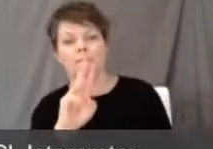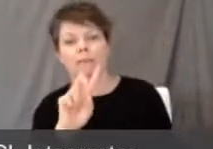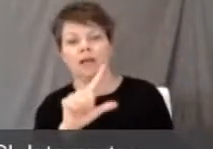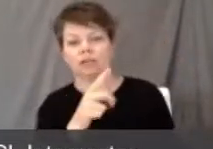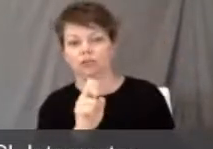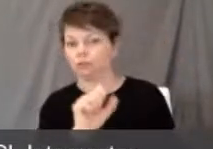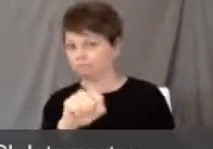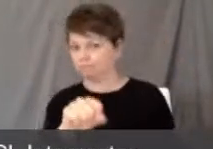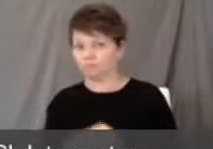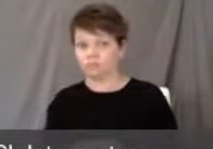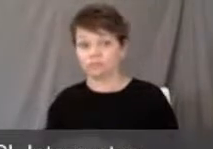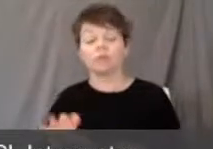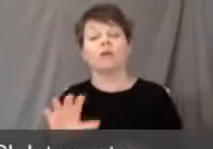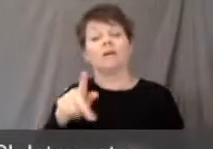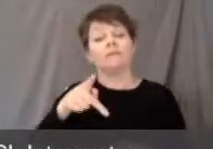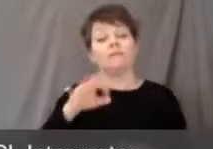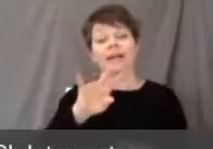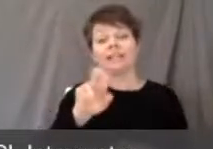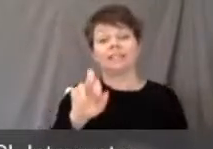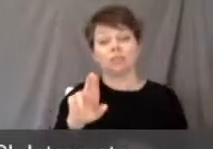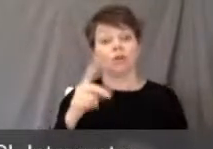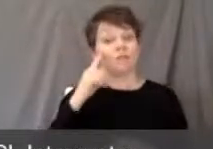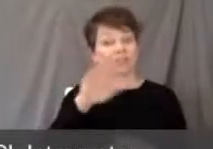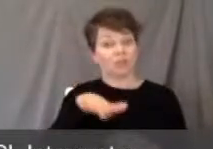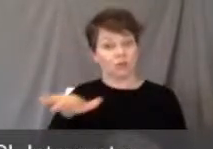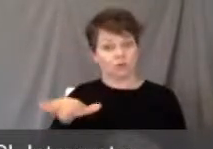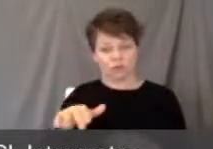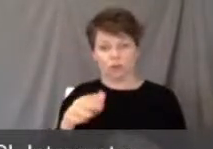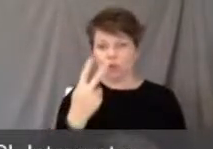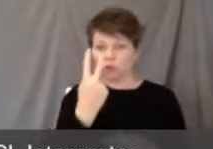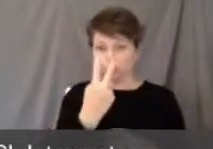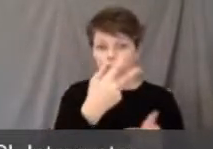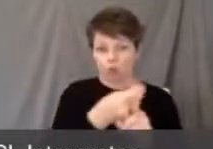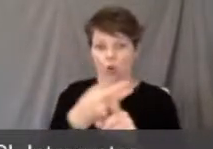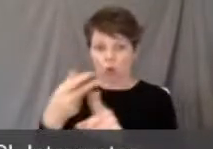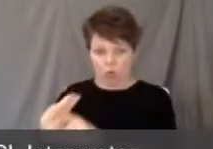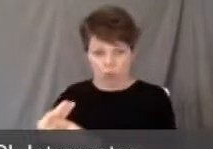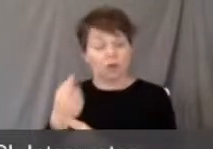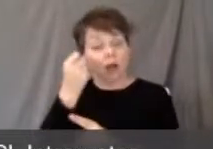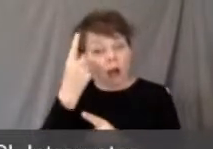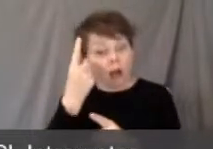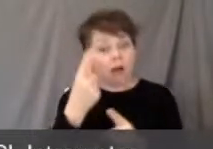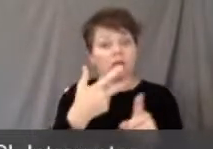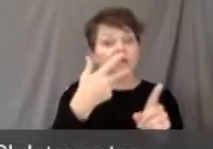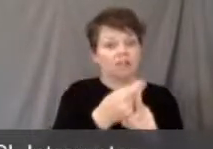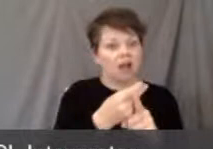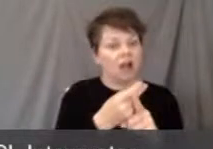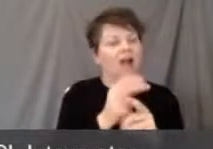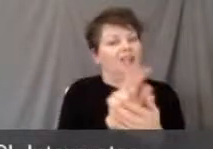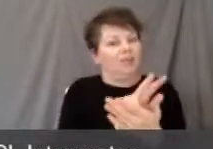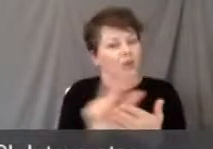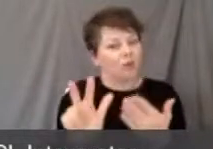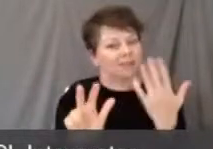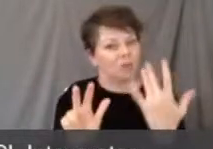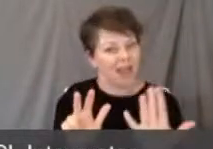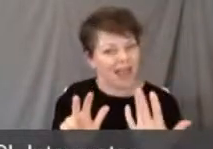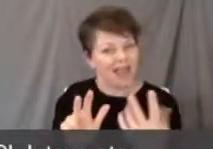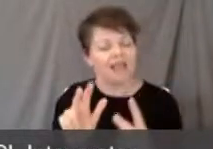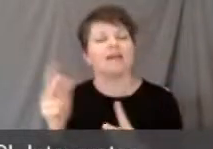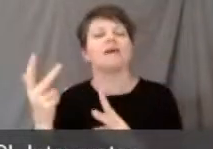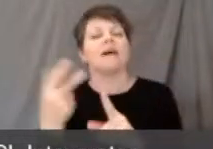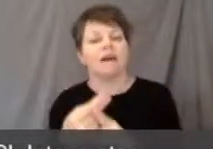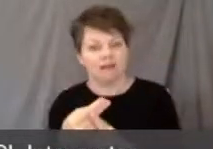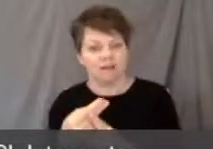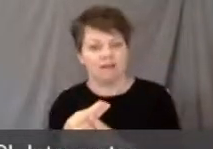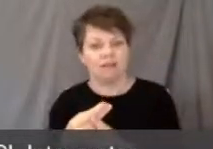the Pfizer vaccine, it's a 2-dose series and they're 21 days apart. We do try to do them as close to 3 weeks as possible, but you can do it a little bit